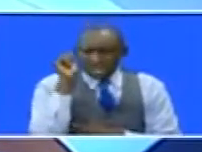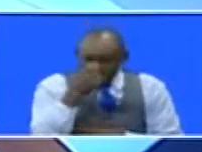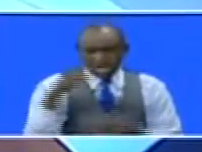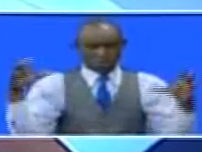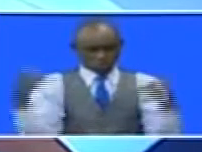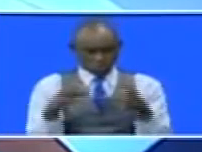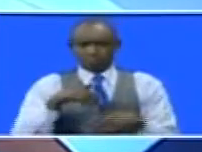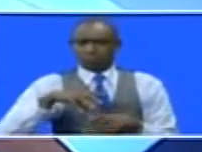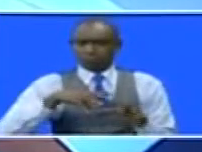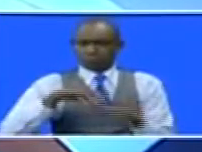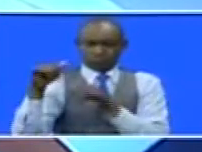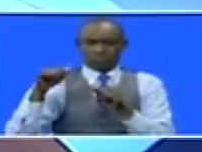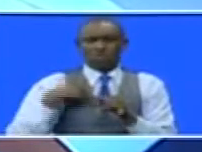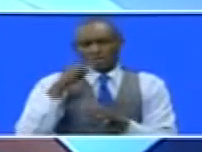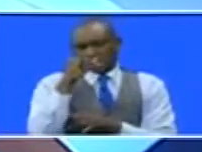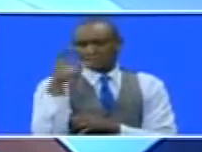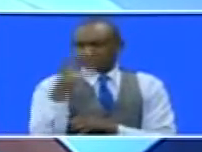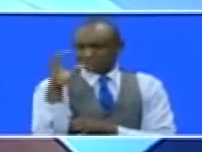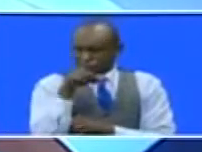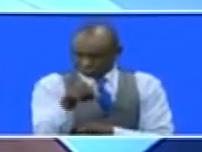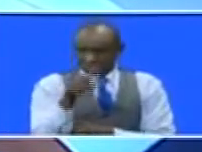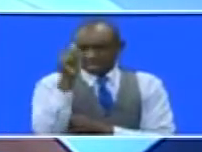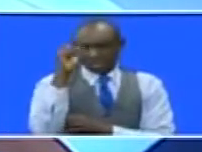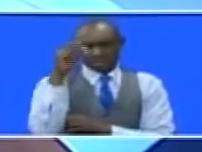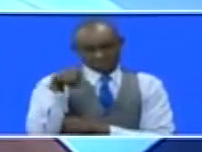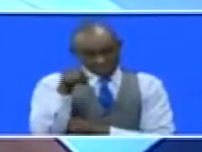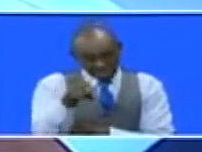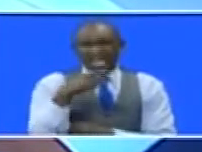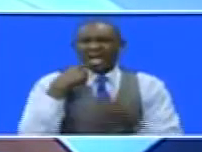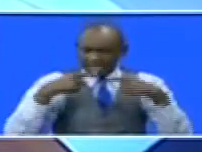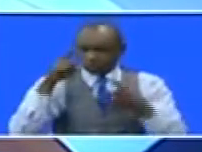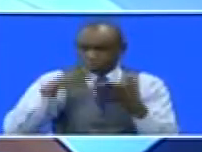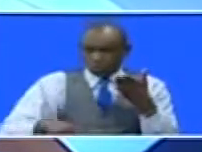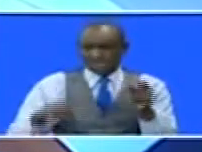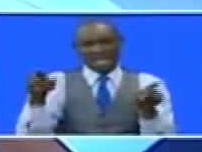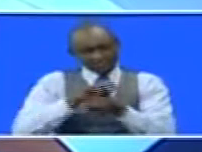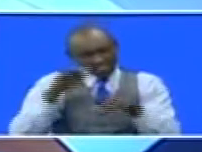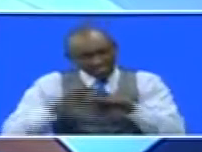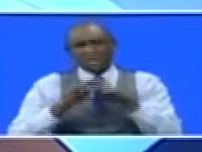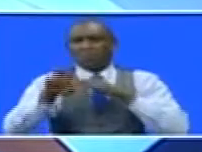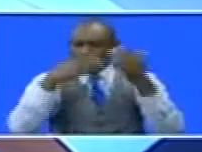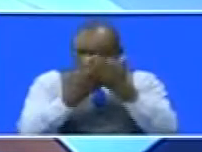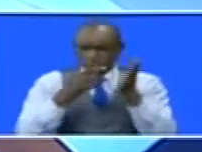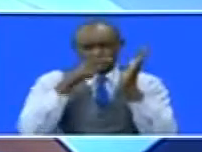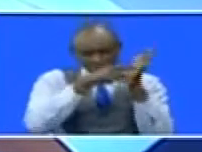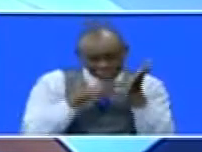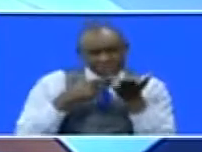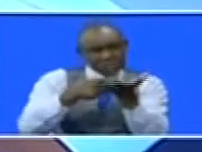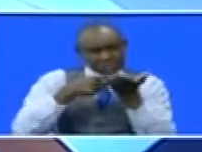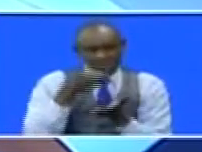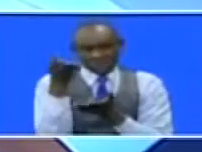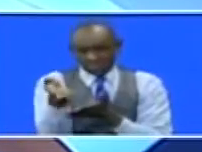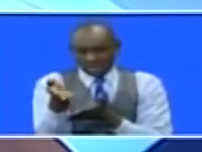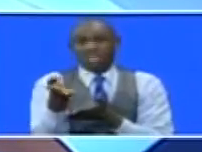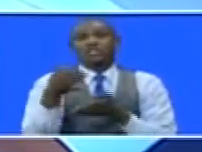the ICC Assembly of State Parties has just announced that all the items they proposed for discussion at the summit have